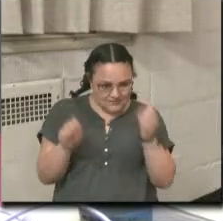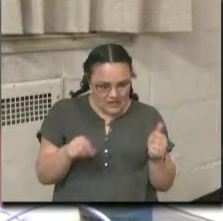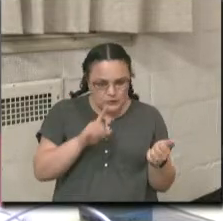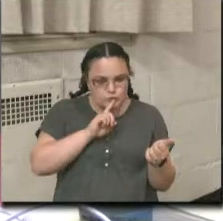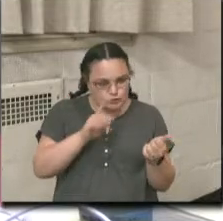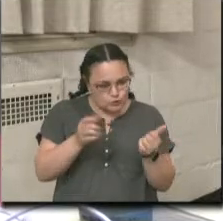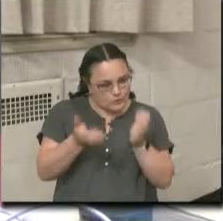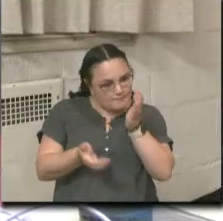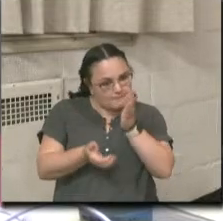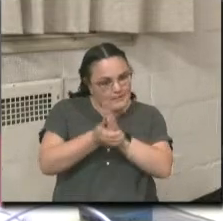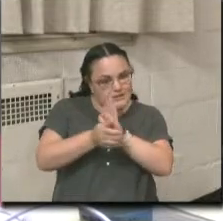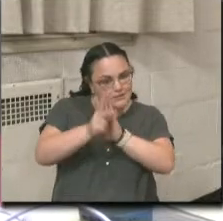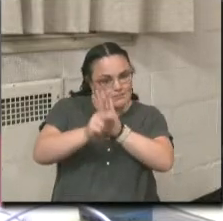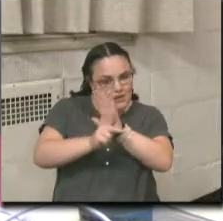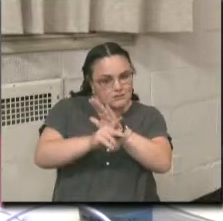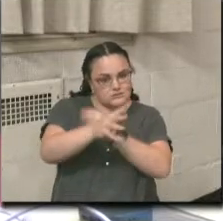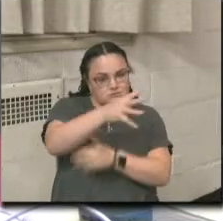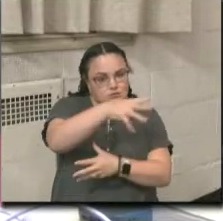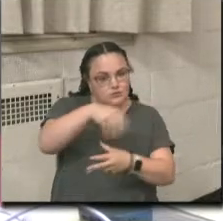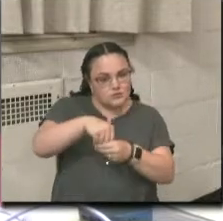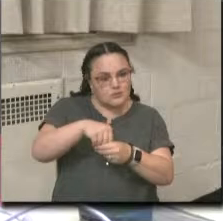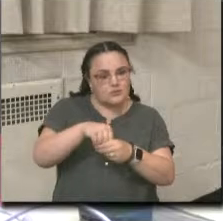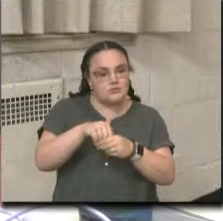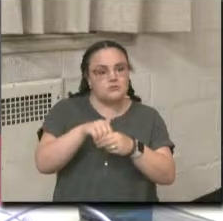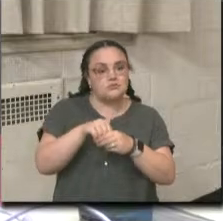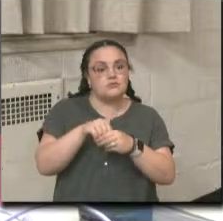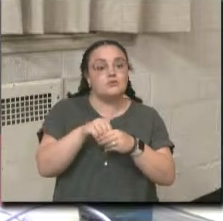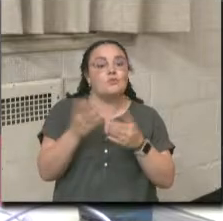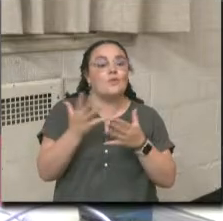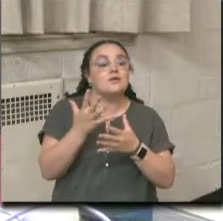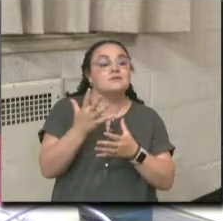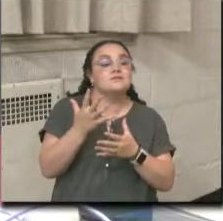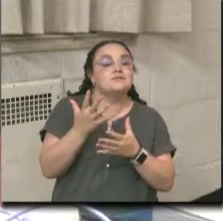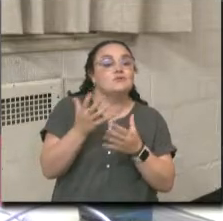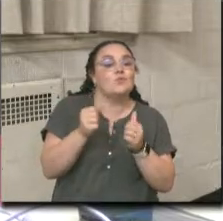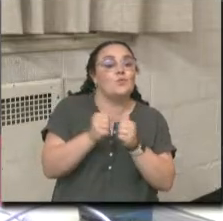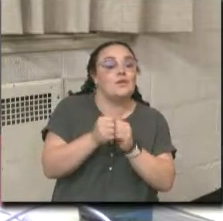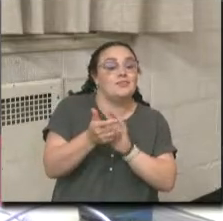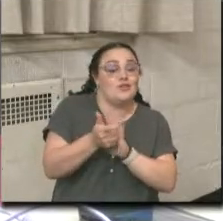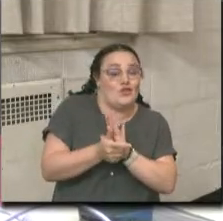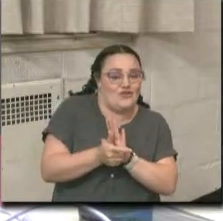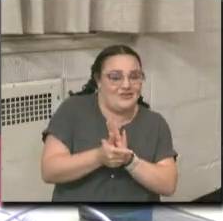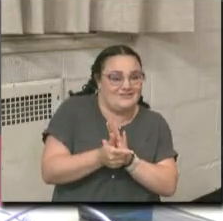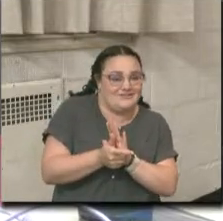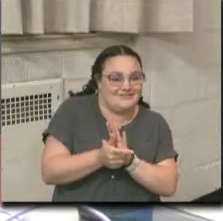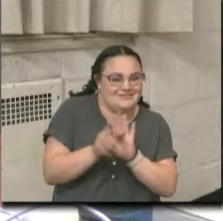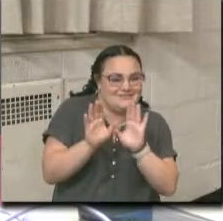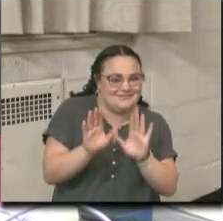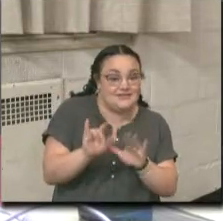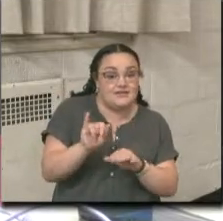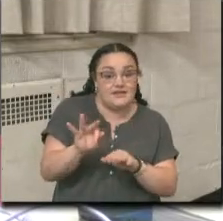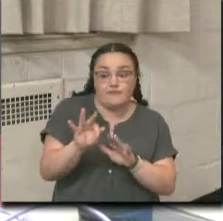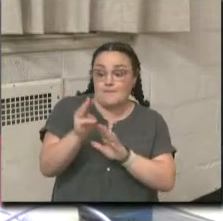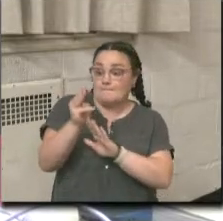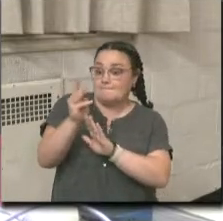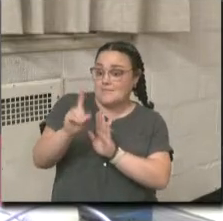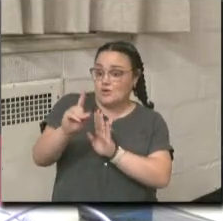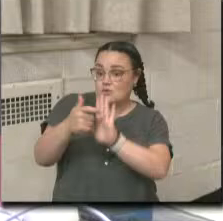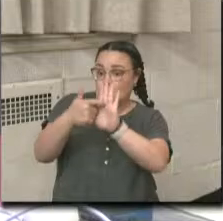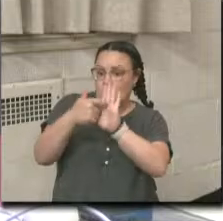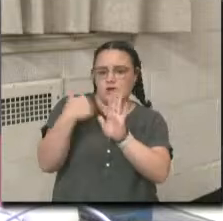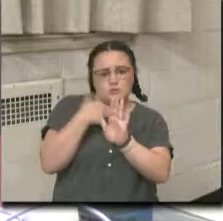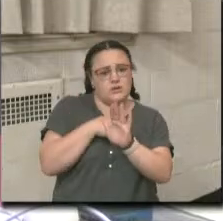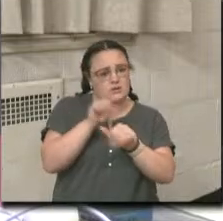revise and amend the policy to include pieces that are in line with the law. So as long as we're not suggesting anything that's going against what Maryland state law requires for the standards